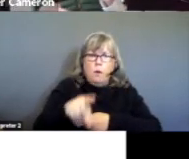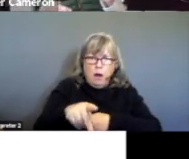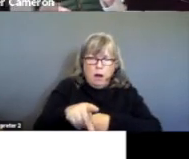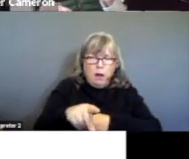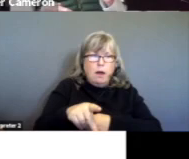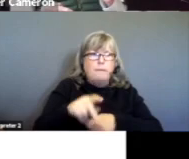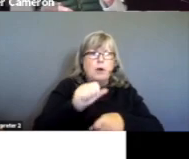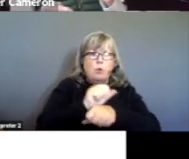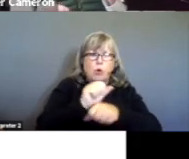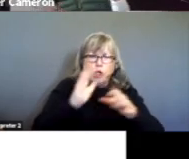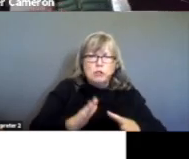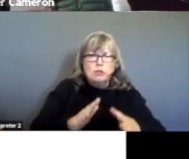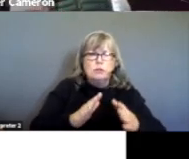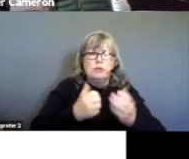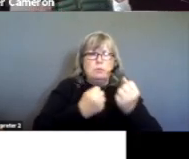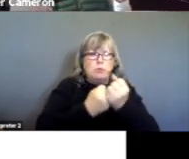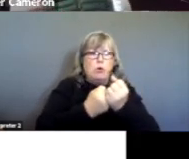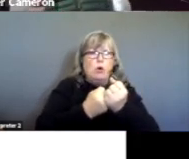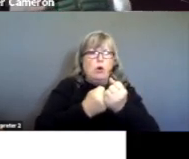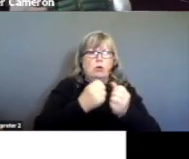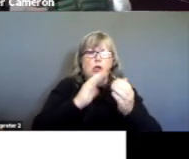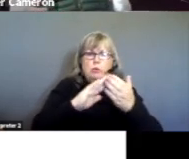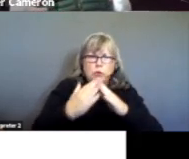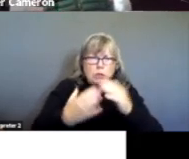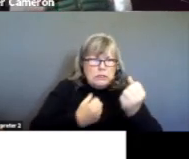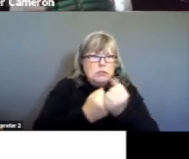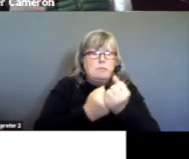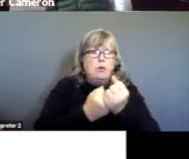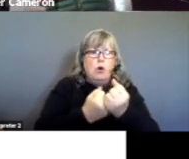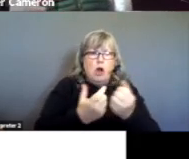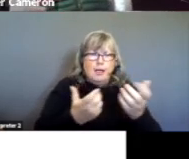worker support. And they